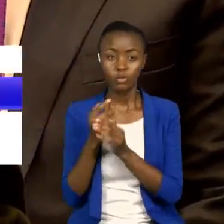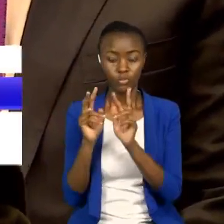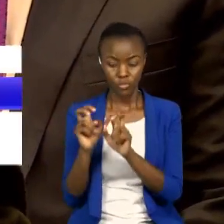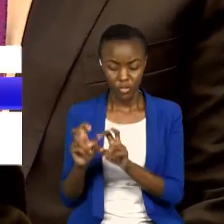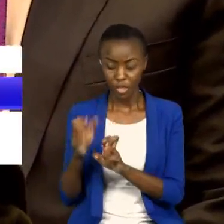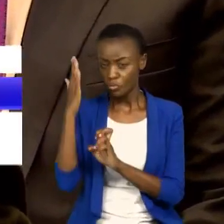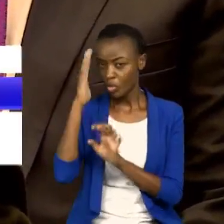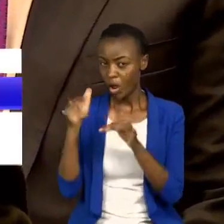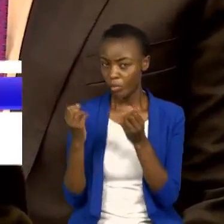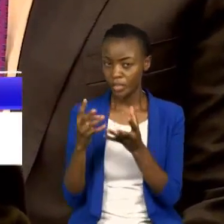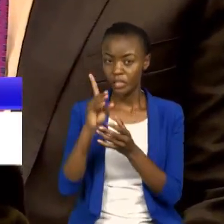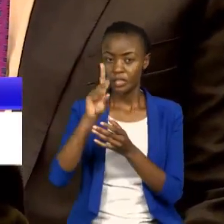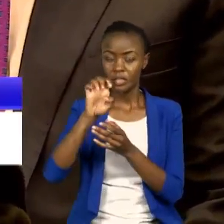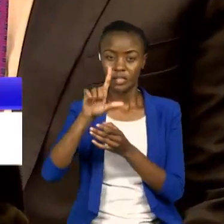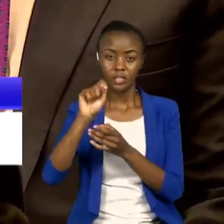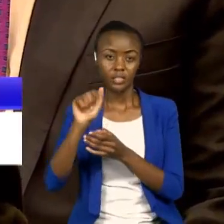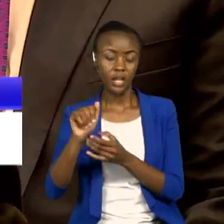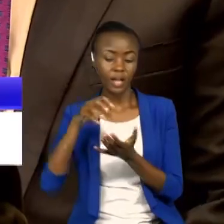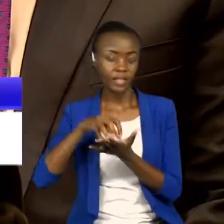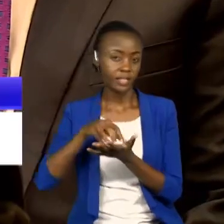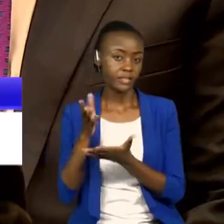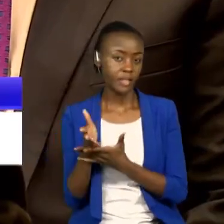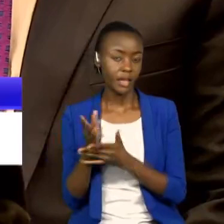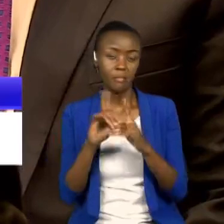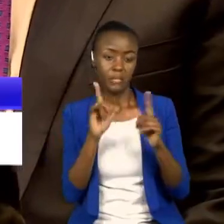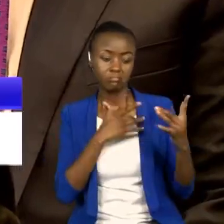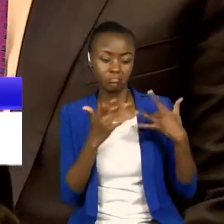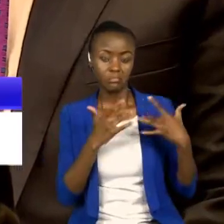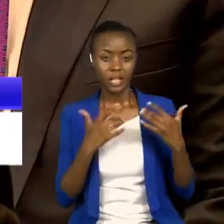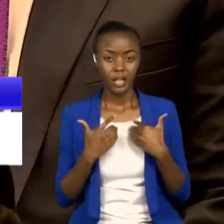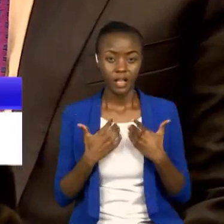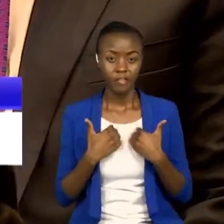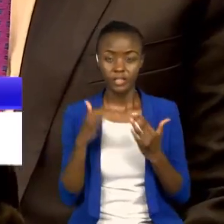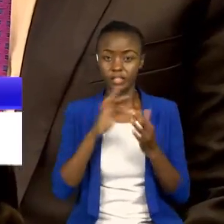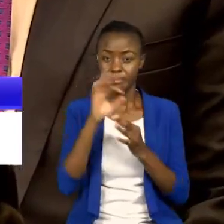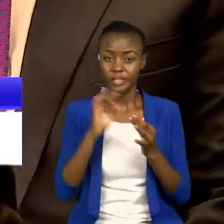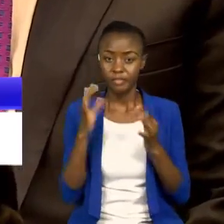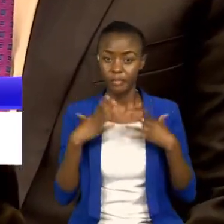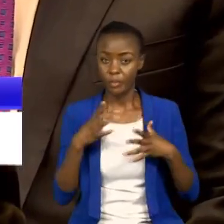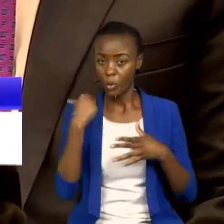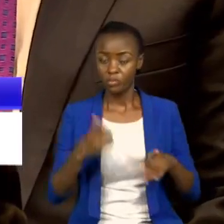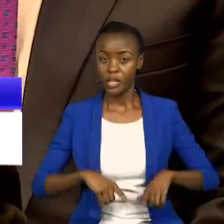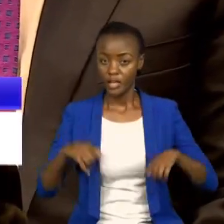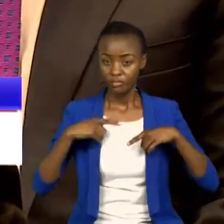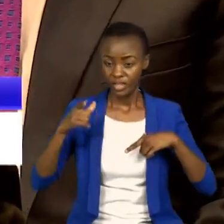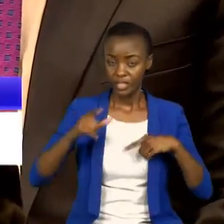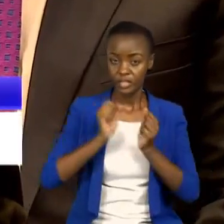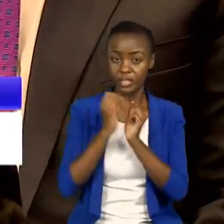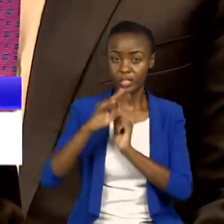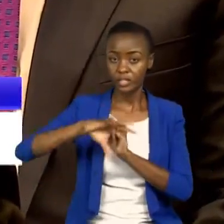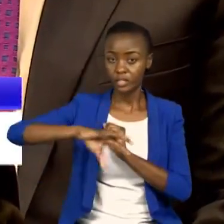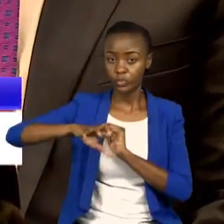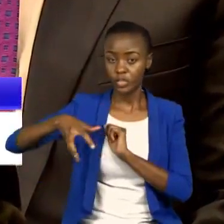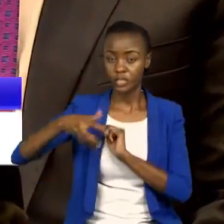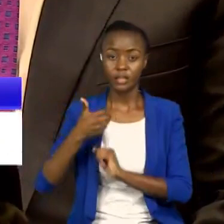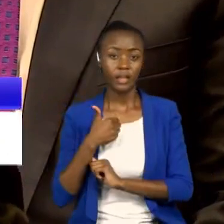you know, Delta virus cases that may be there. And what is of concern and of importance, and particularly to those who reside in those 13 counties, is